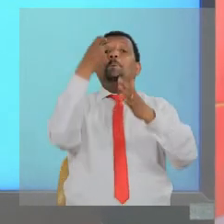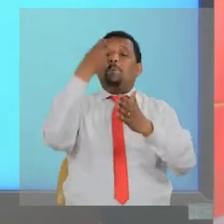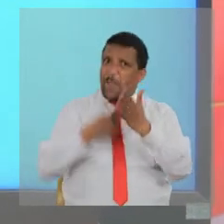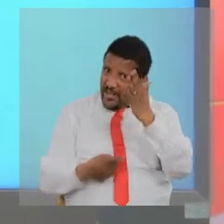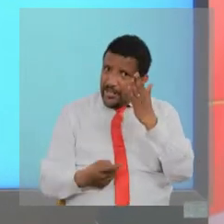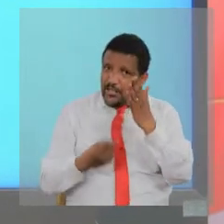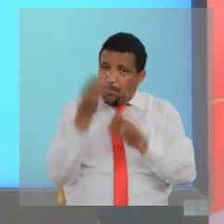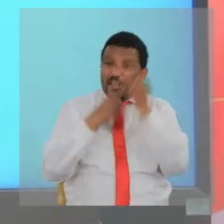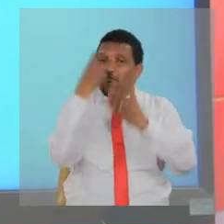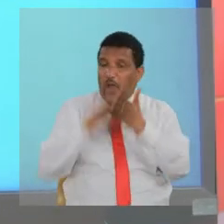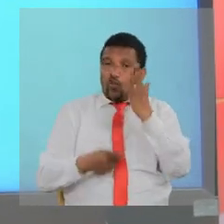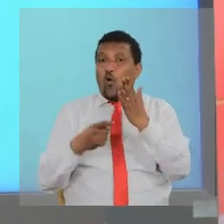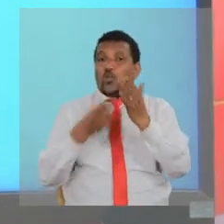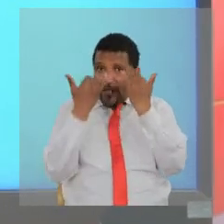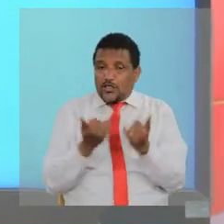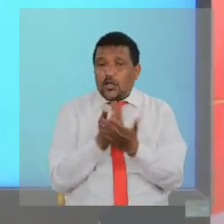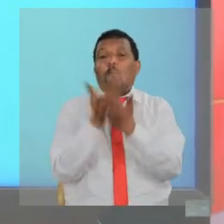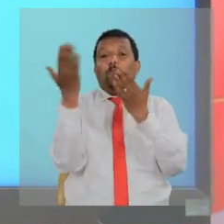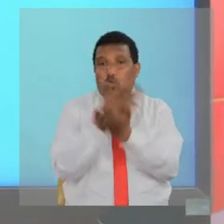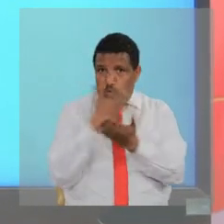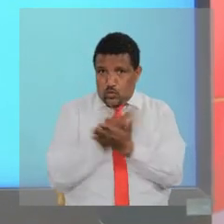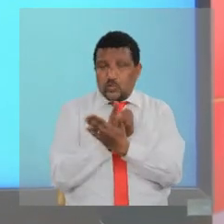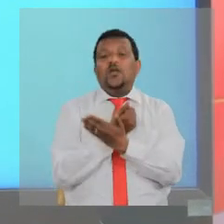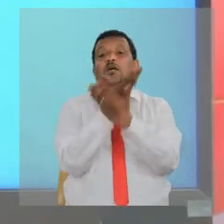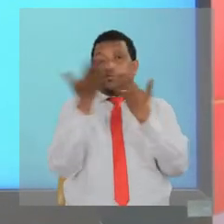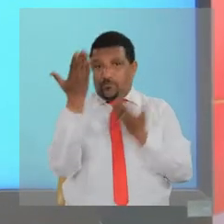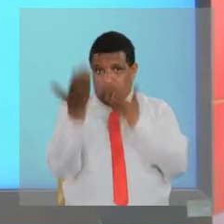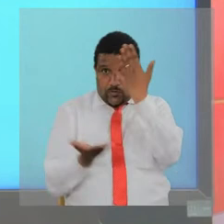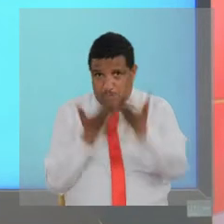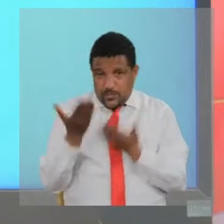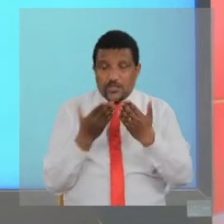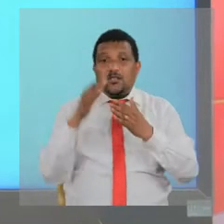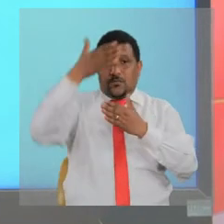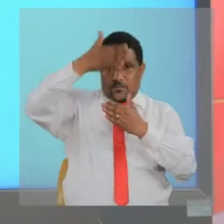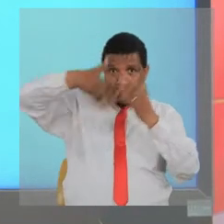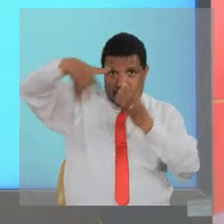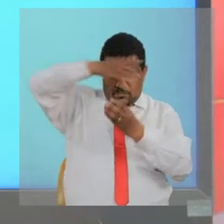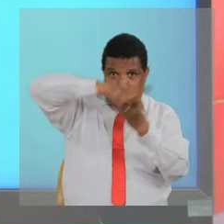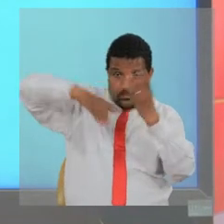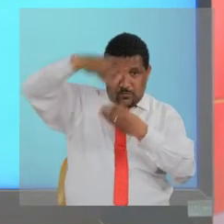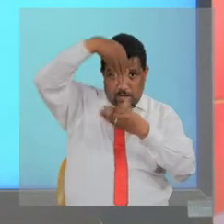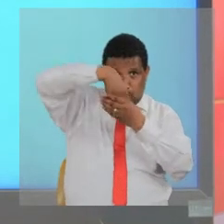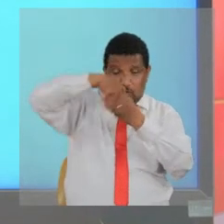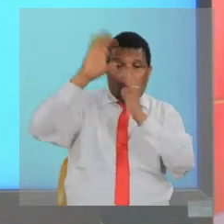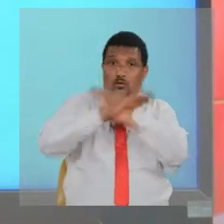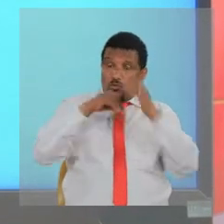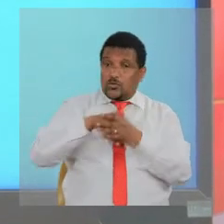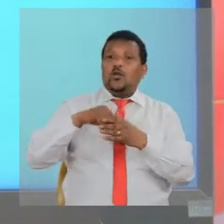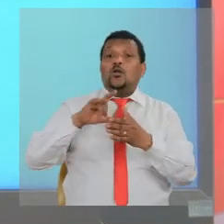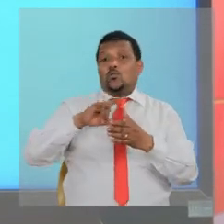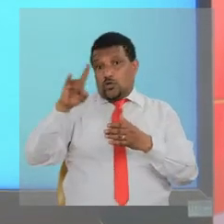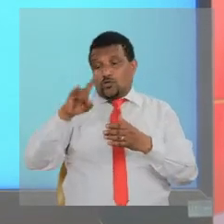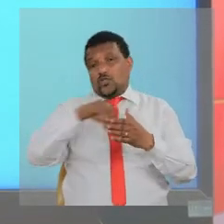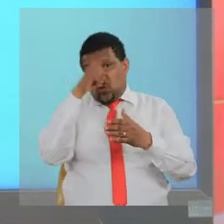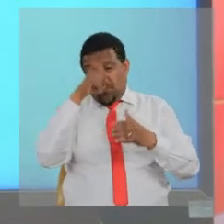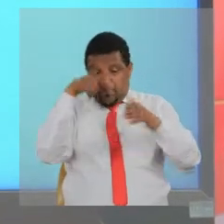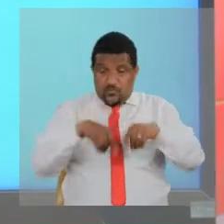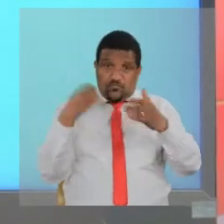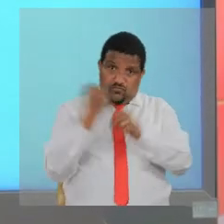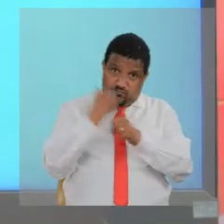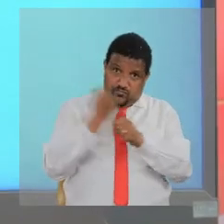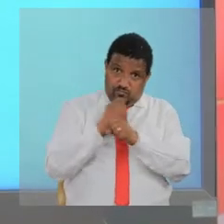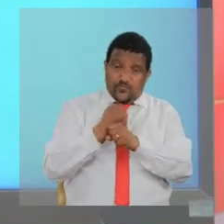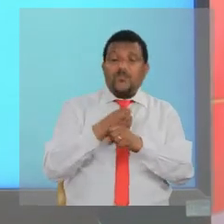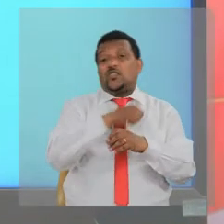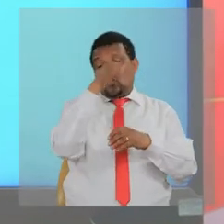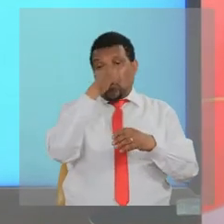final goods and services within the boundary or the territory of a country. Whether it is produced by the foreigners or the Ethiopians,